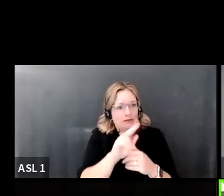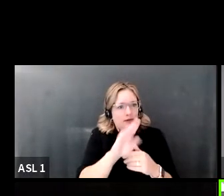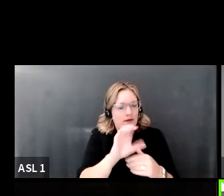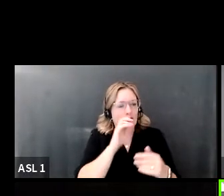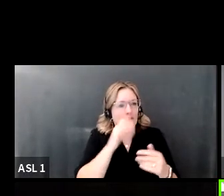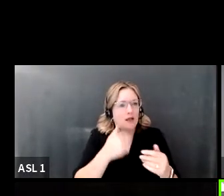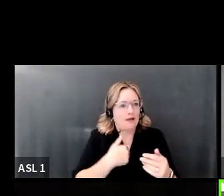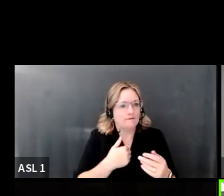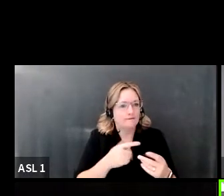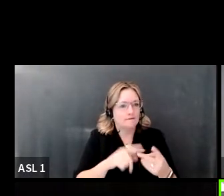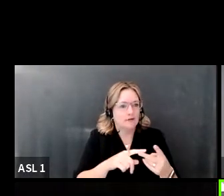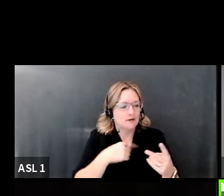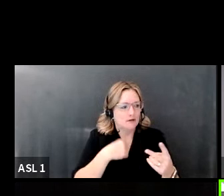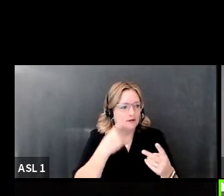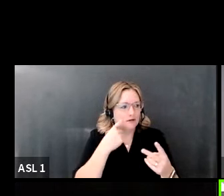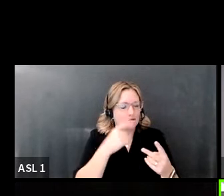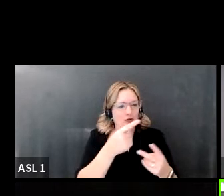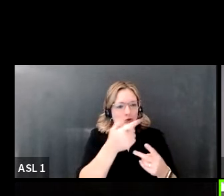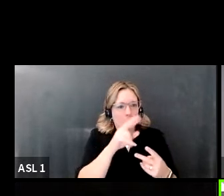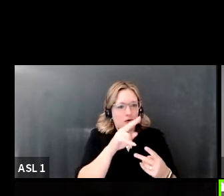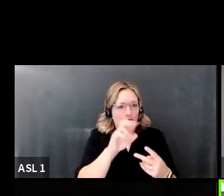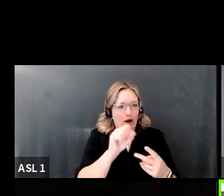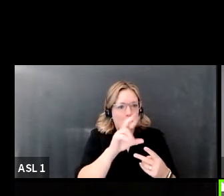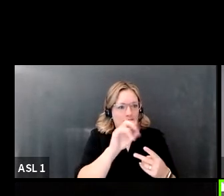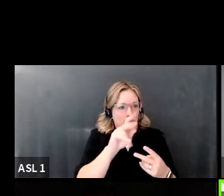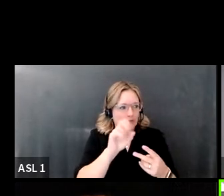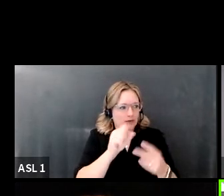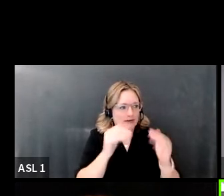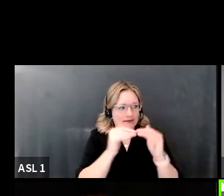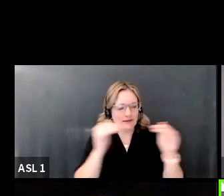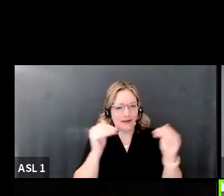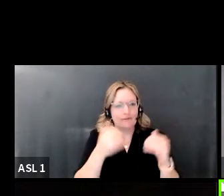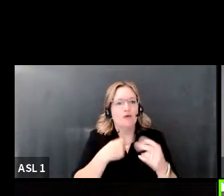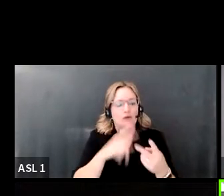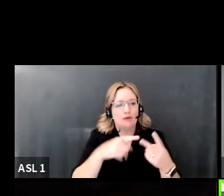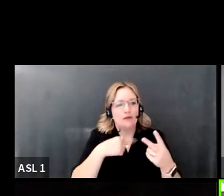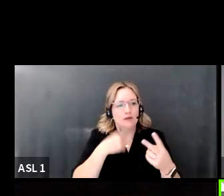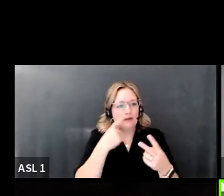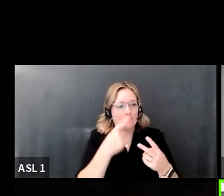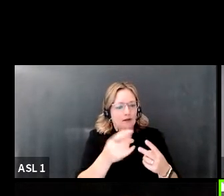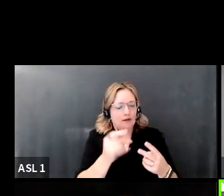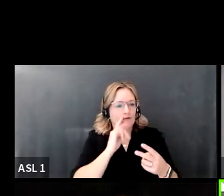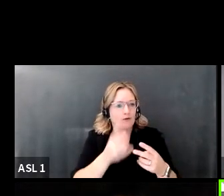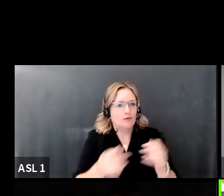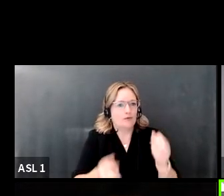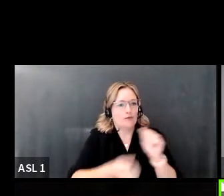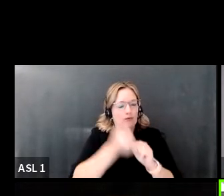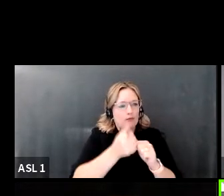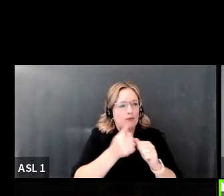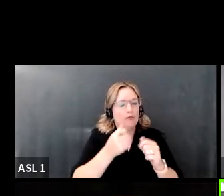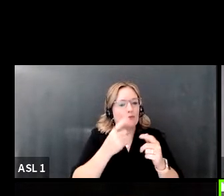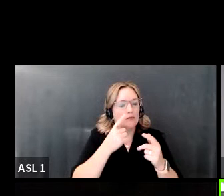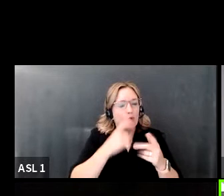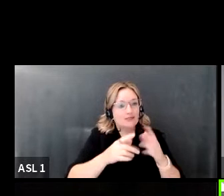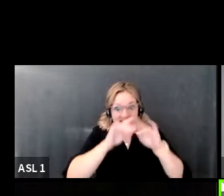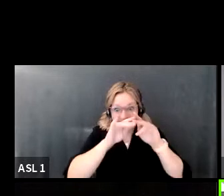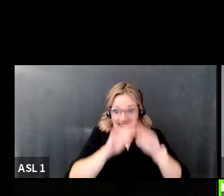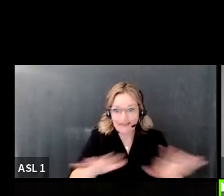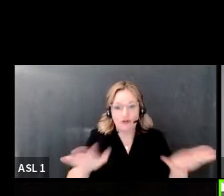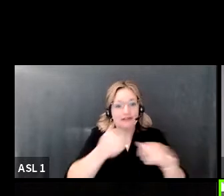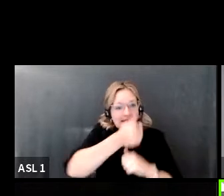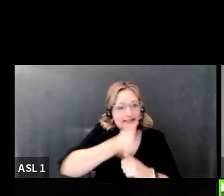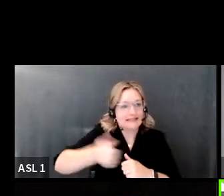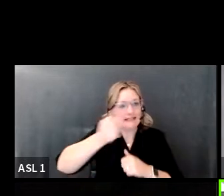organization at the at the grassroots level by the most diverse recruit class we've ever seen and we now have the most diverse senior